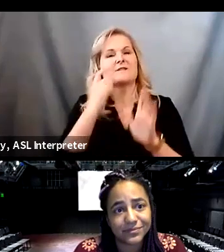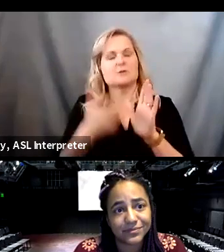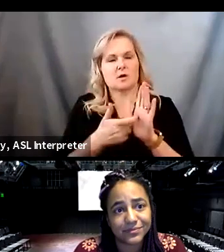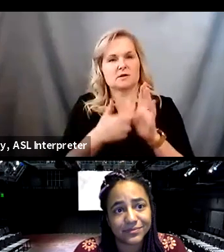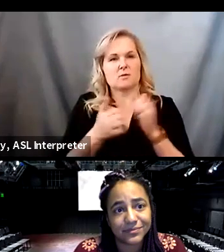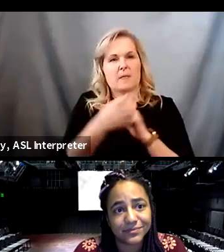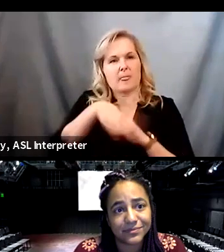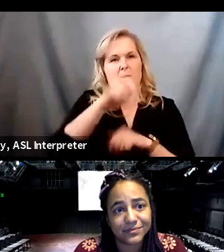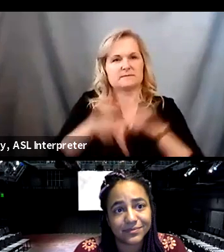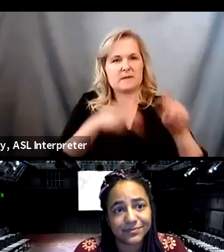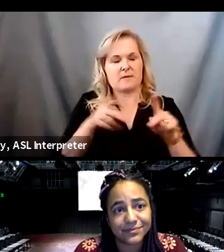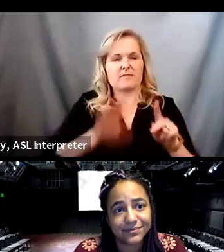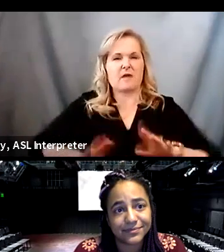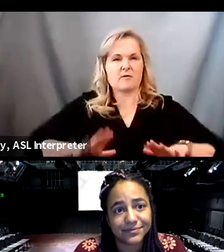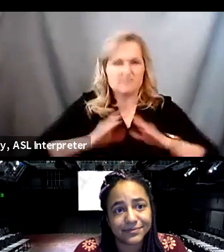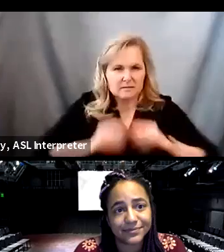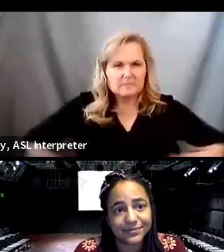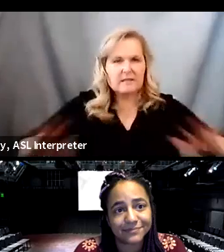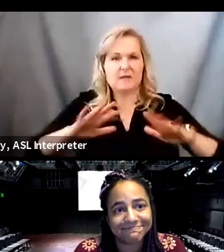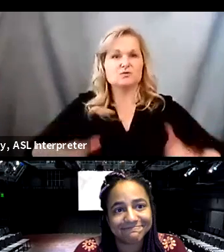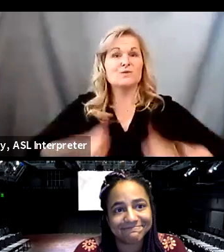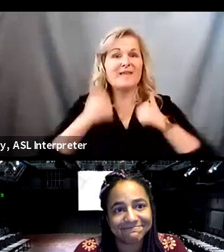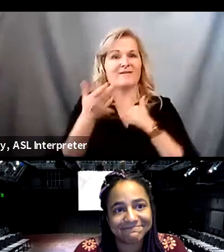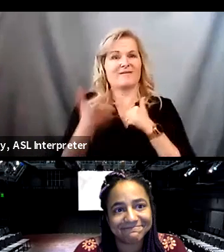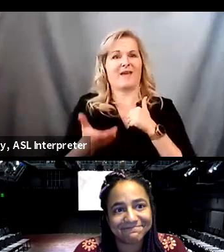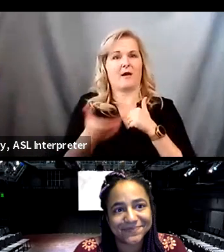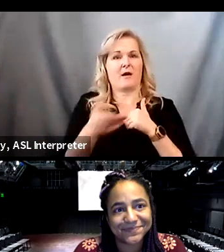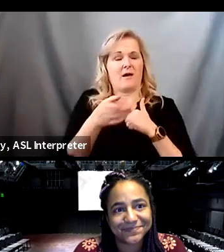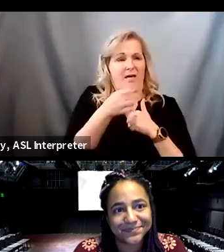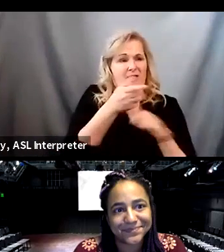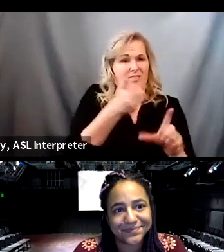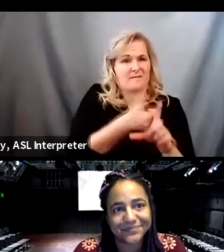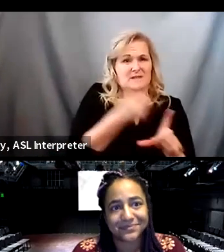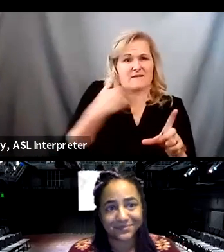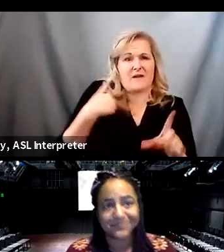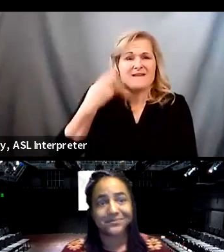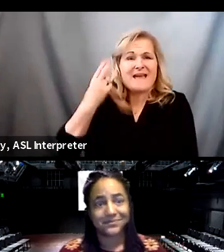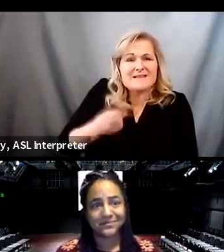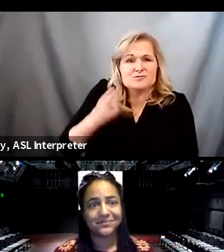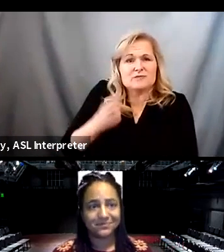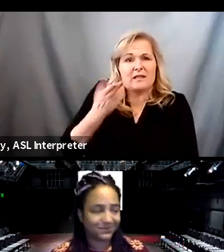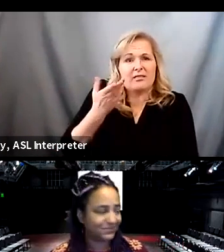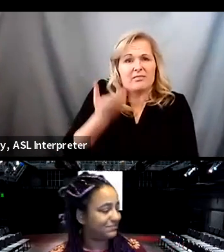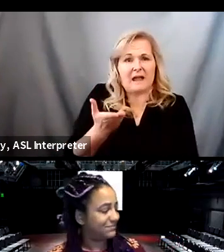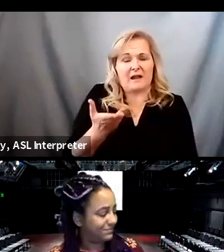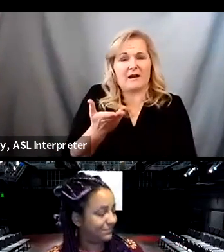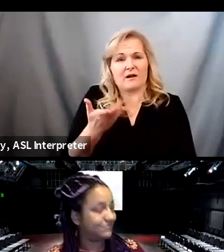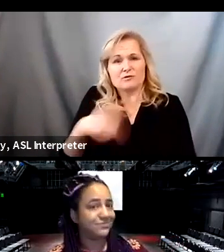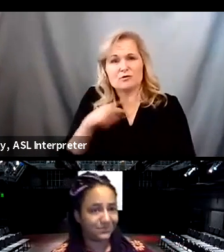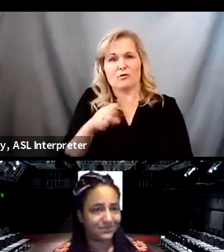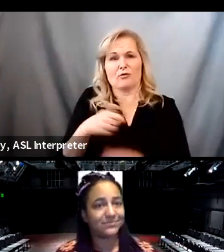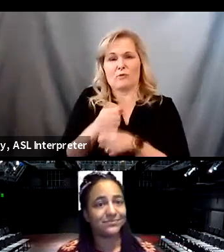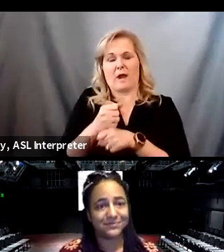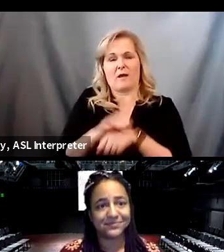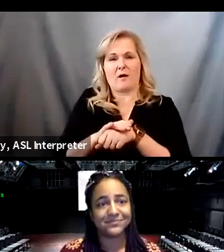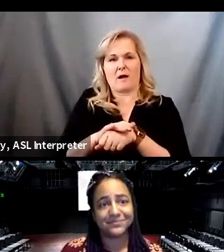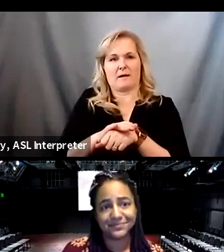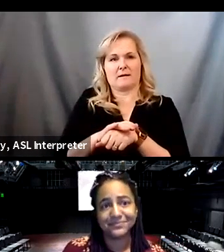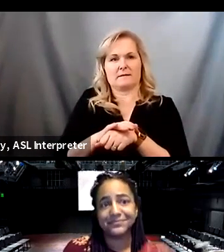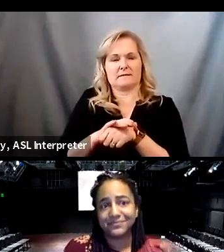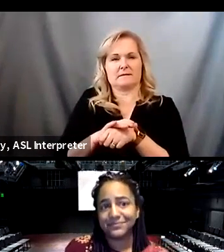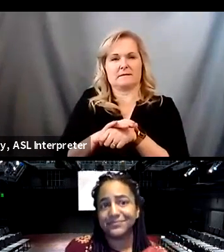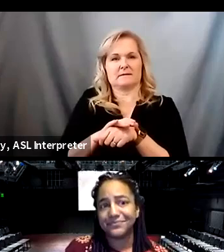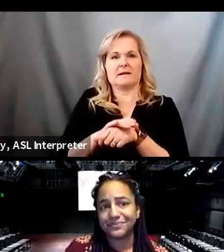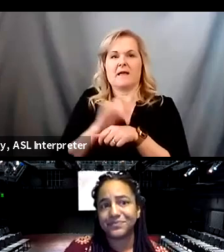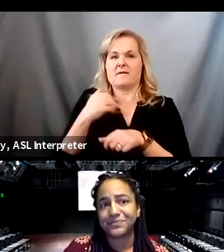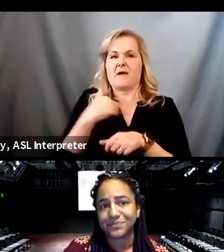those people whose lands you reside on, who have history on those lands in which you create on, because in case there's